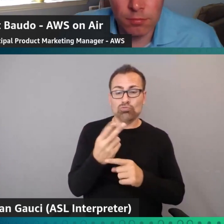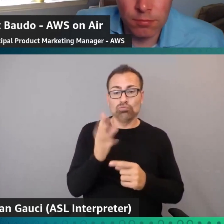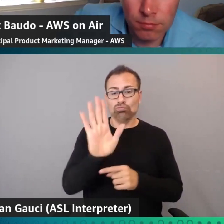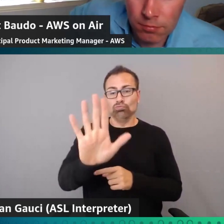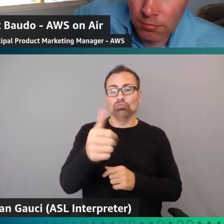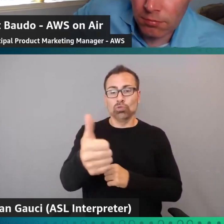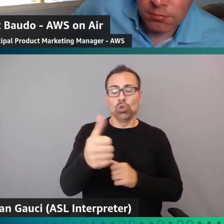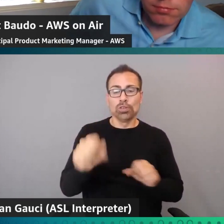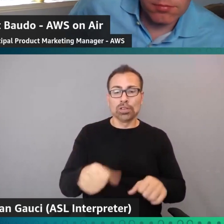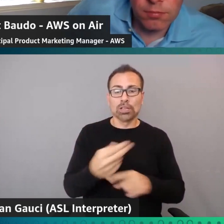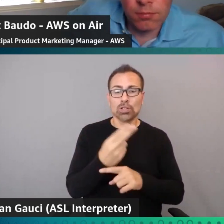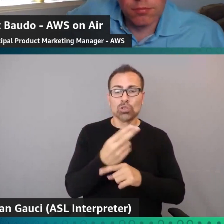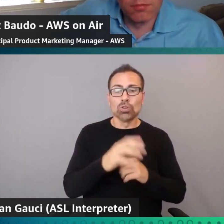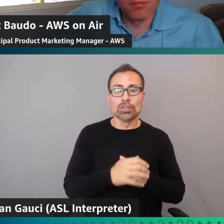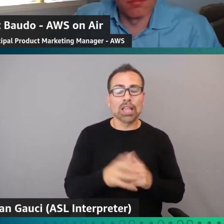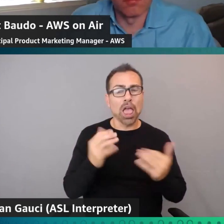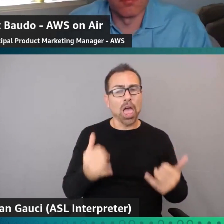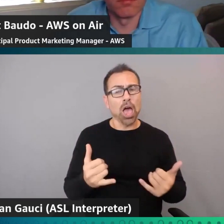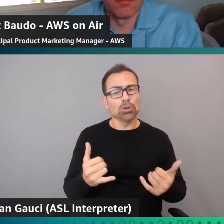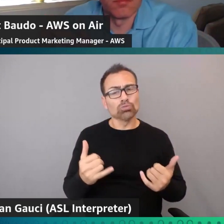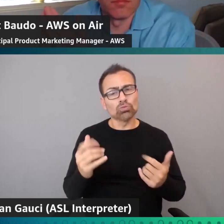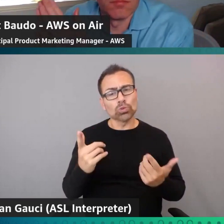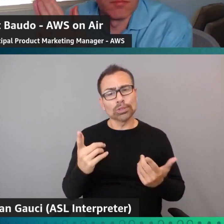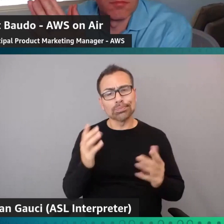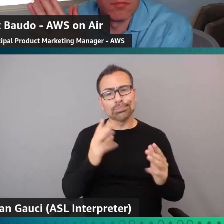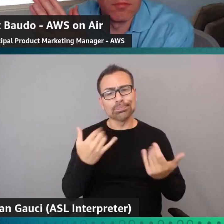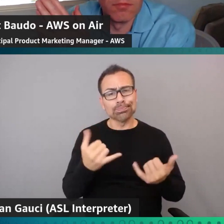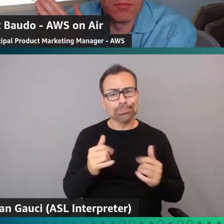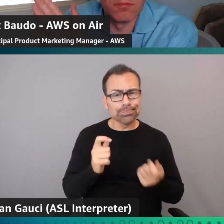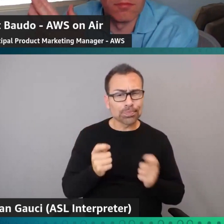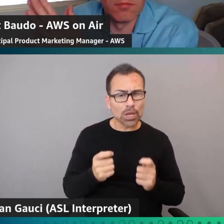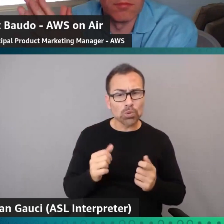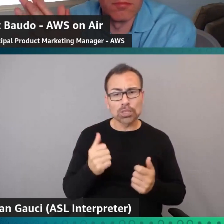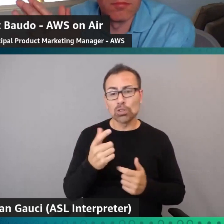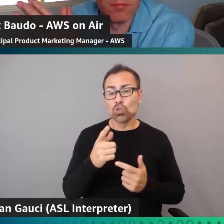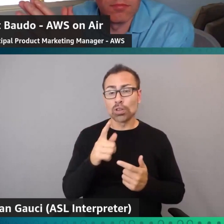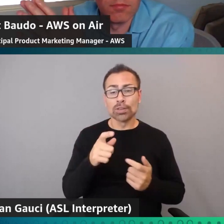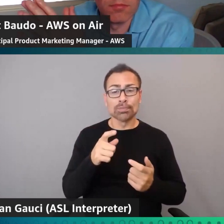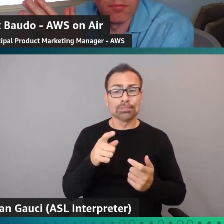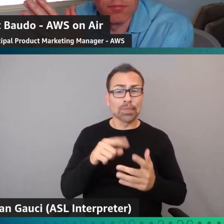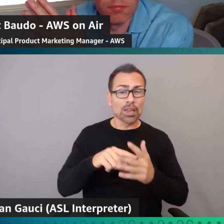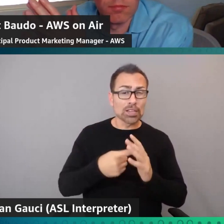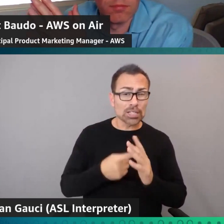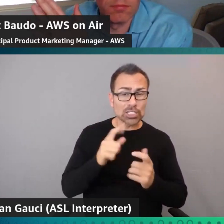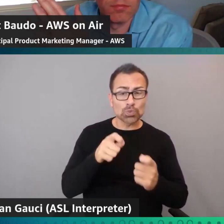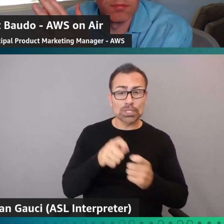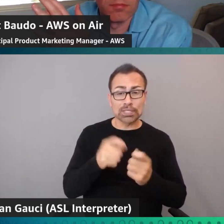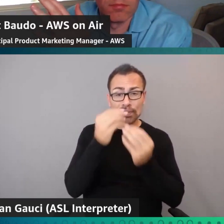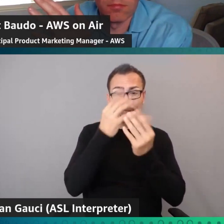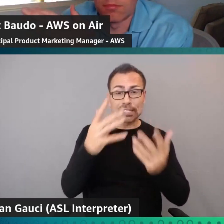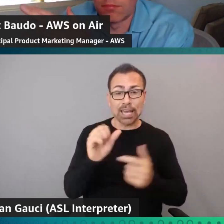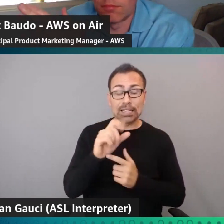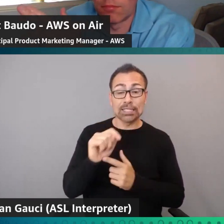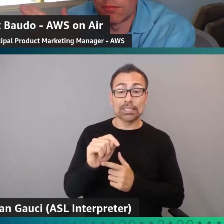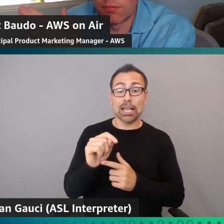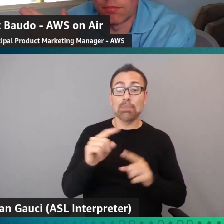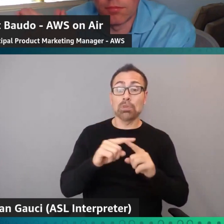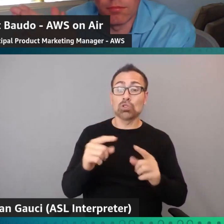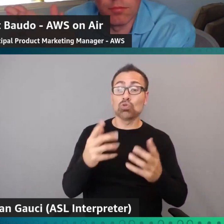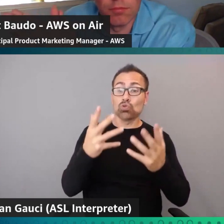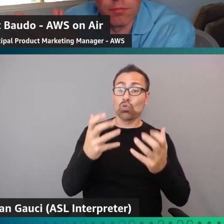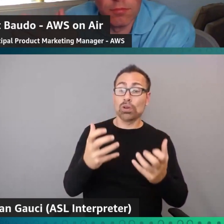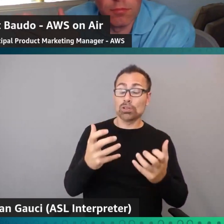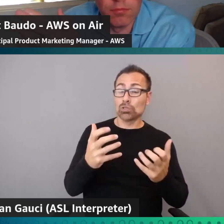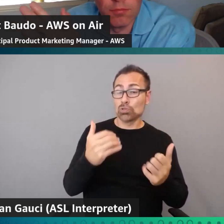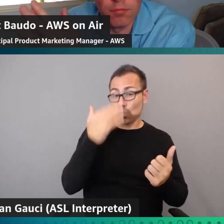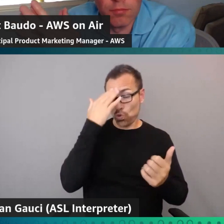with ideas here, which could let you initialize a specific data set, but we want to be agnostic of which actually you could use based on